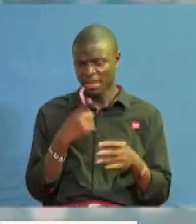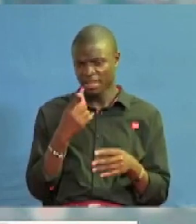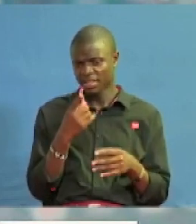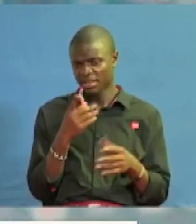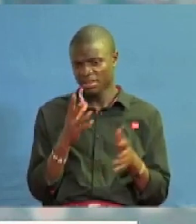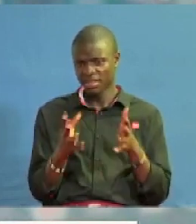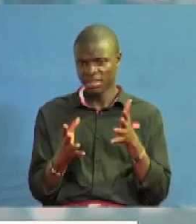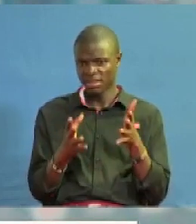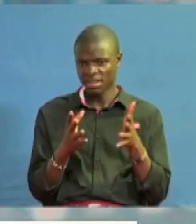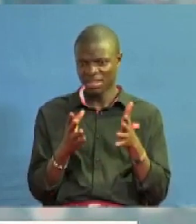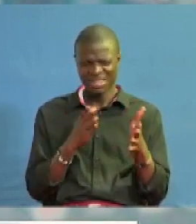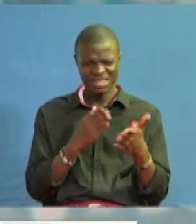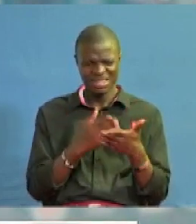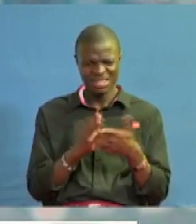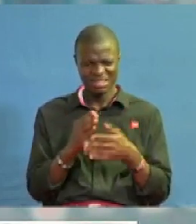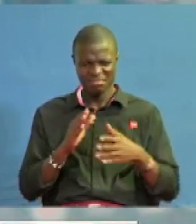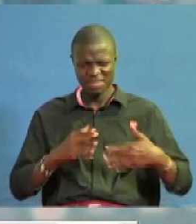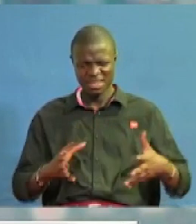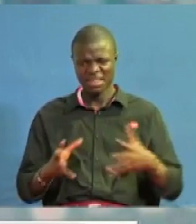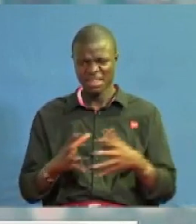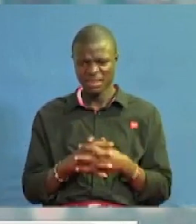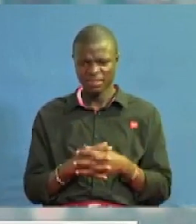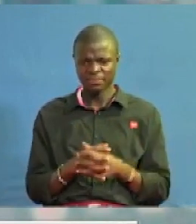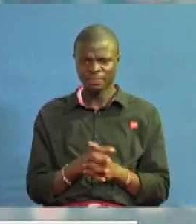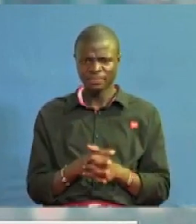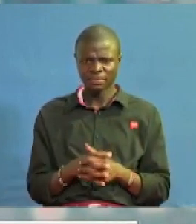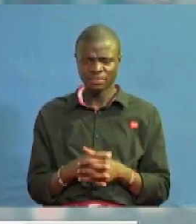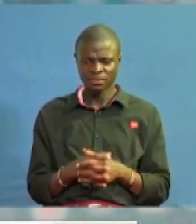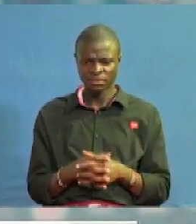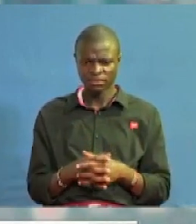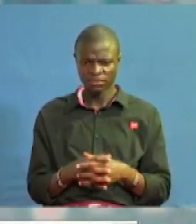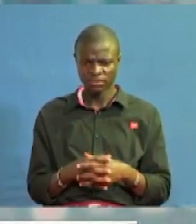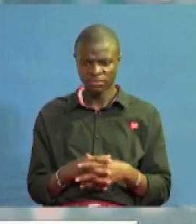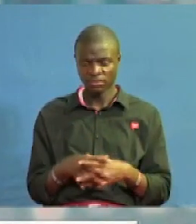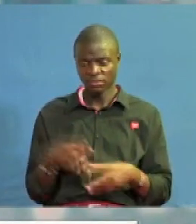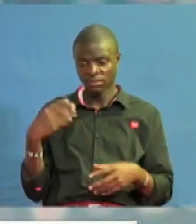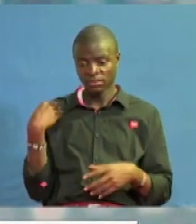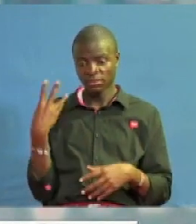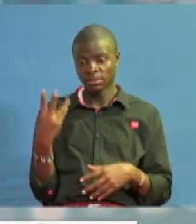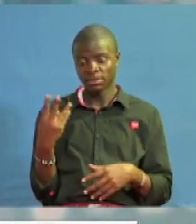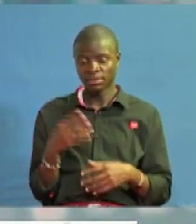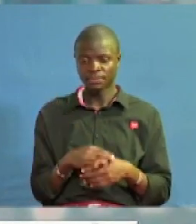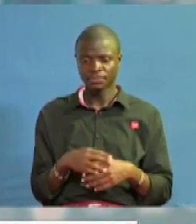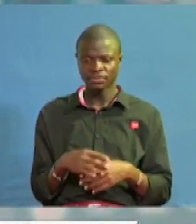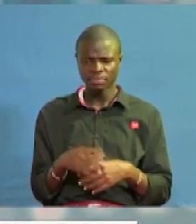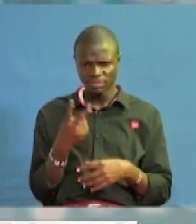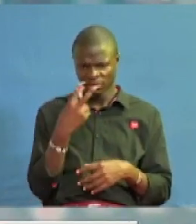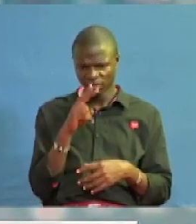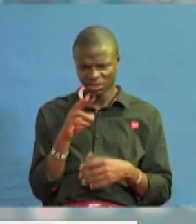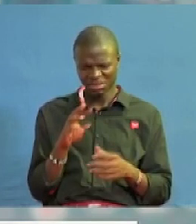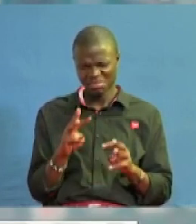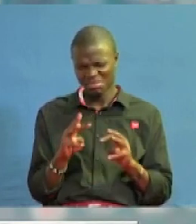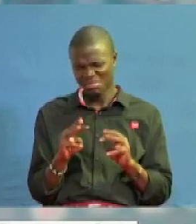there's something that they have heard somewhere, or there's something that is brewing up. Right? So that's number 4. Look at